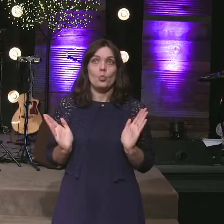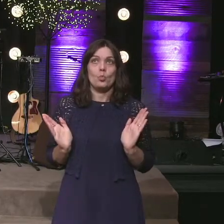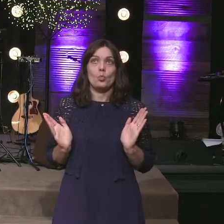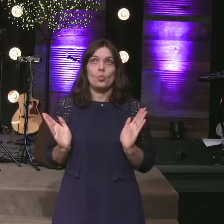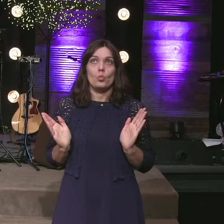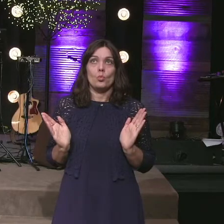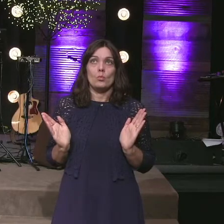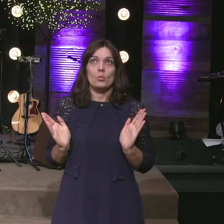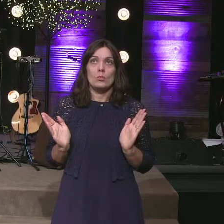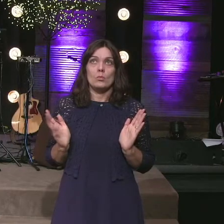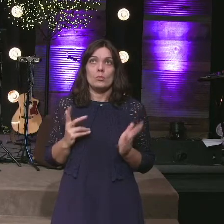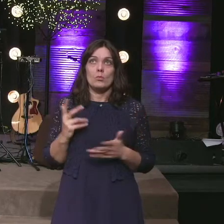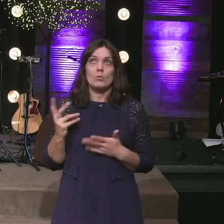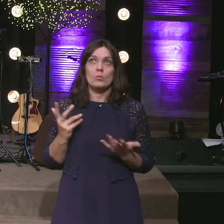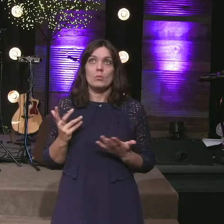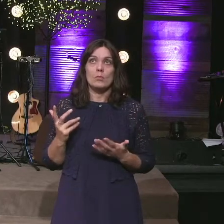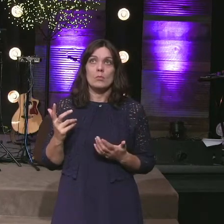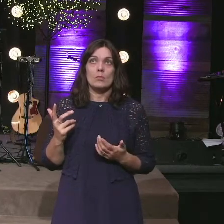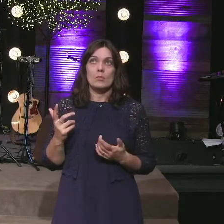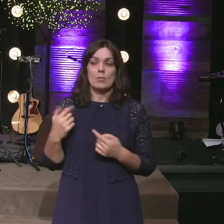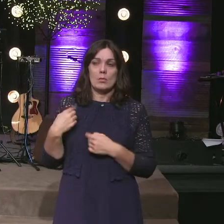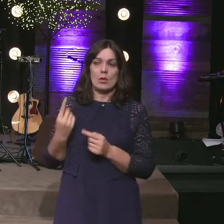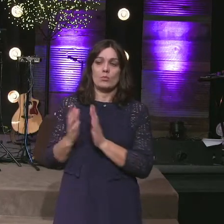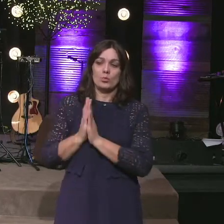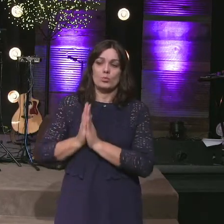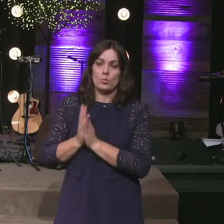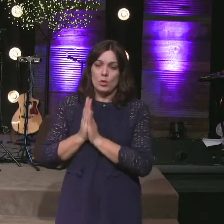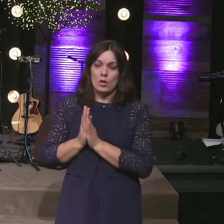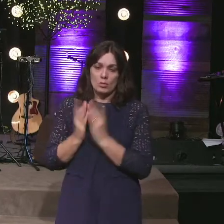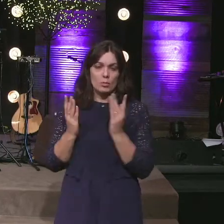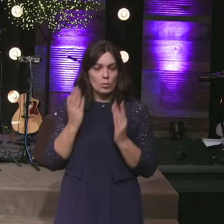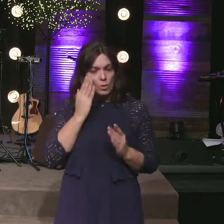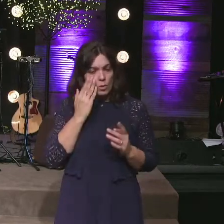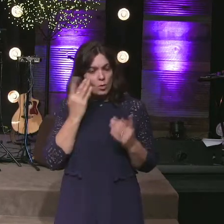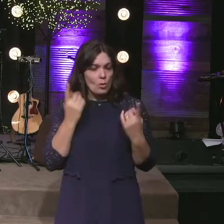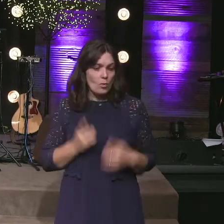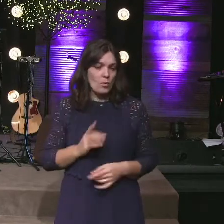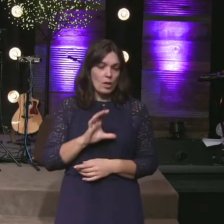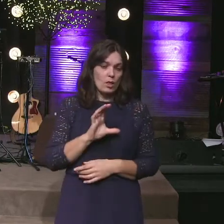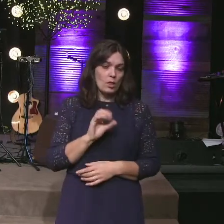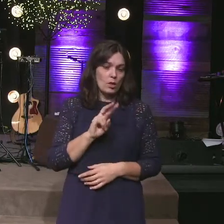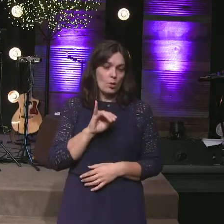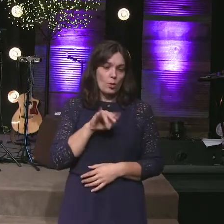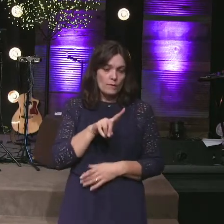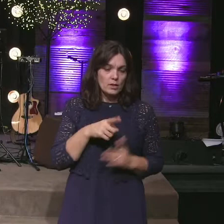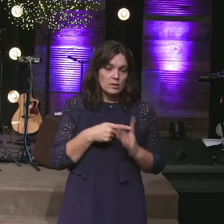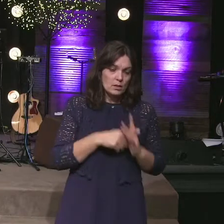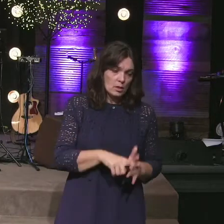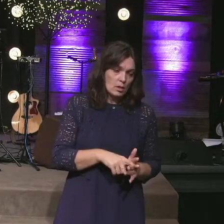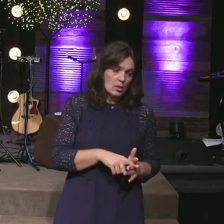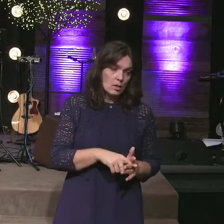You know, I was praying, you know, when this whole COVID thing happened, I was praying, God, help me, or